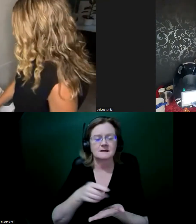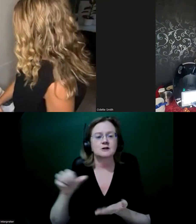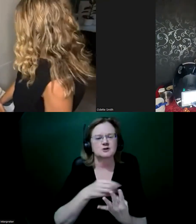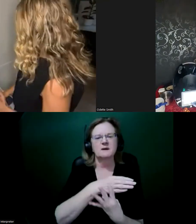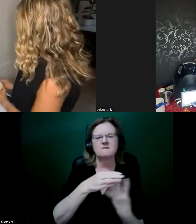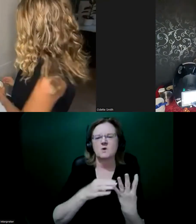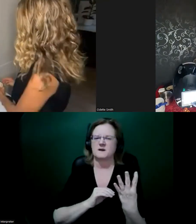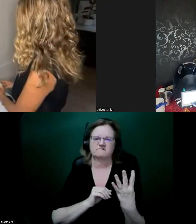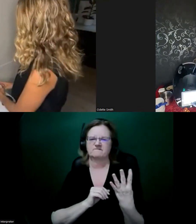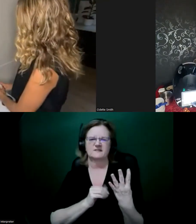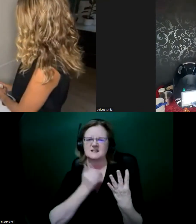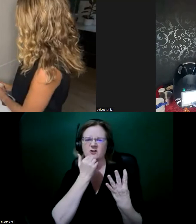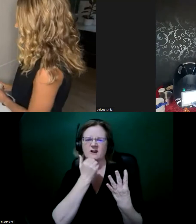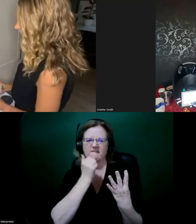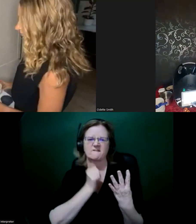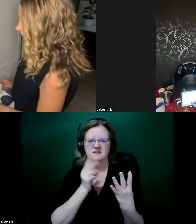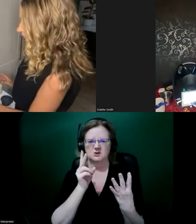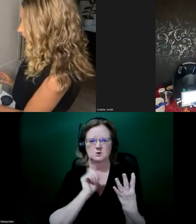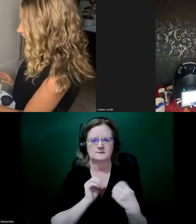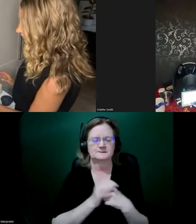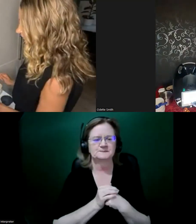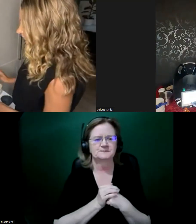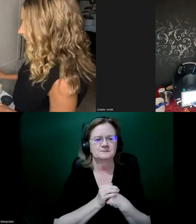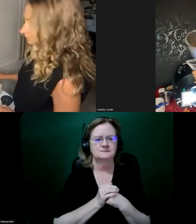but it's not really, it's 2.